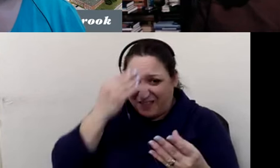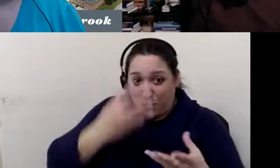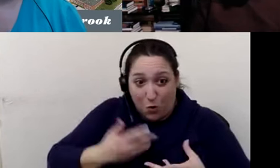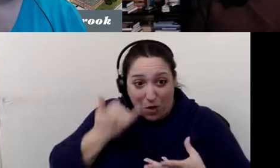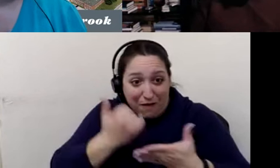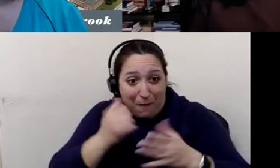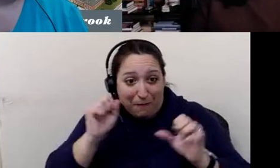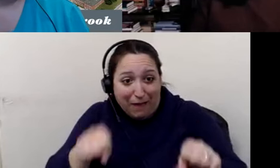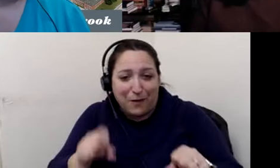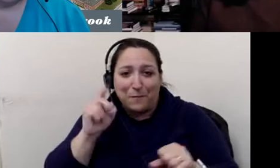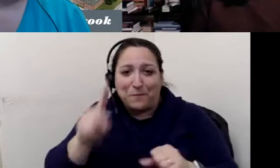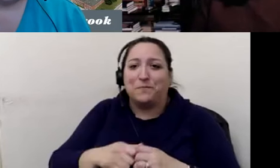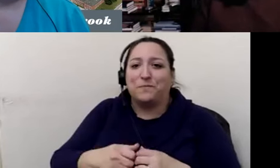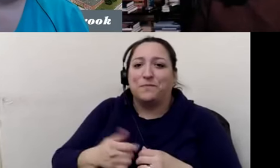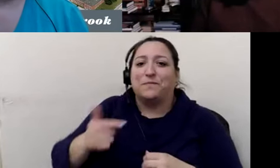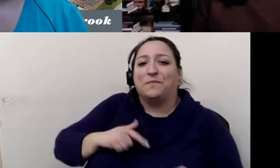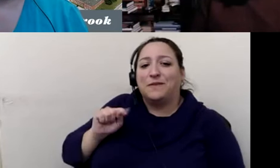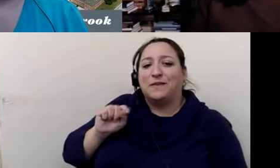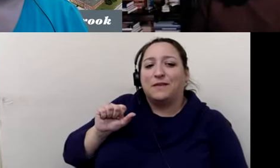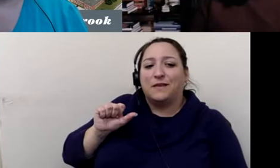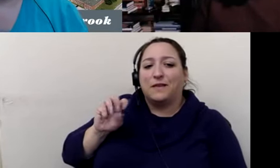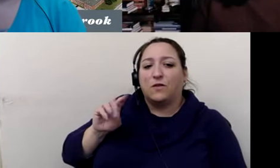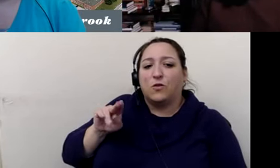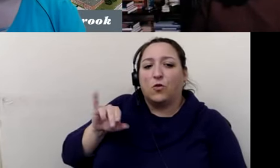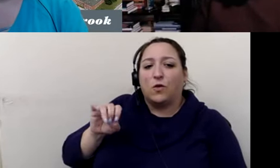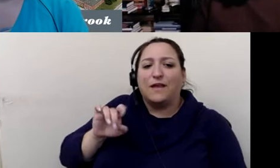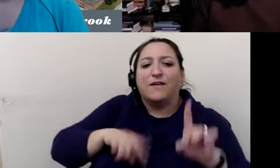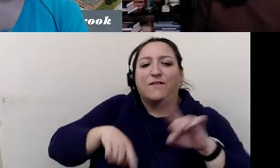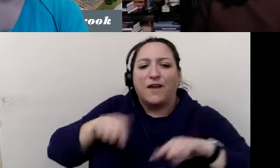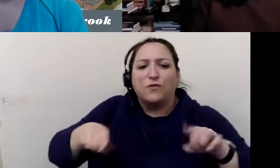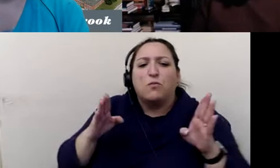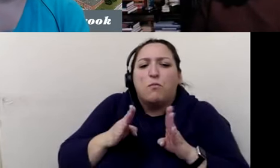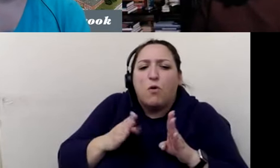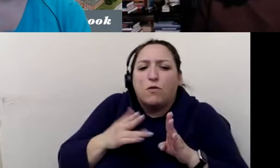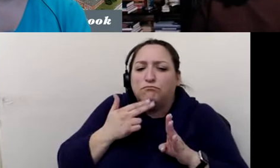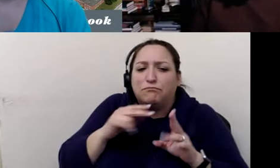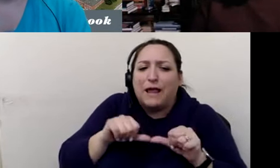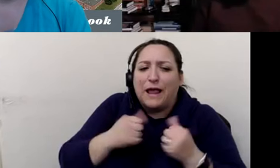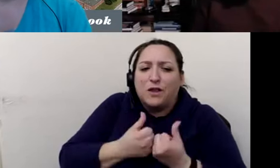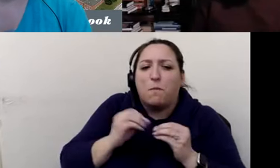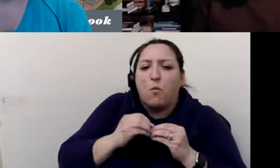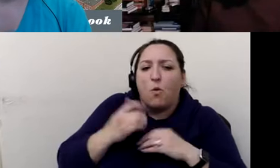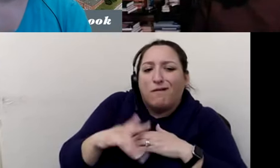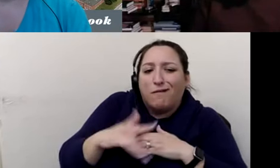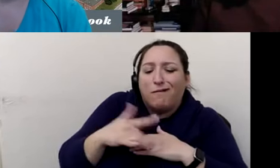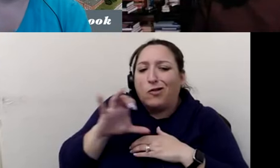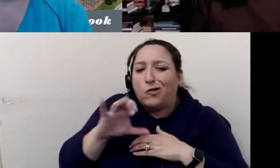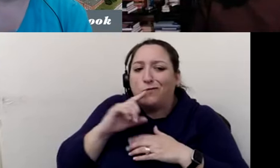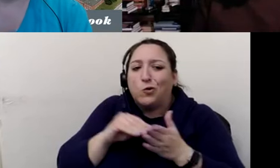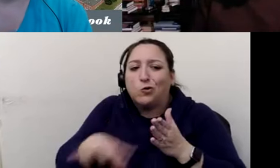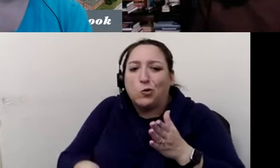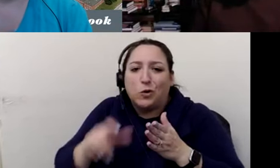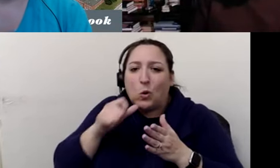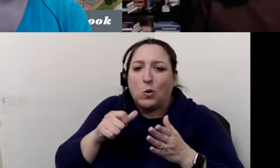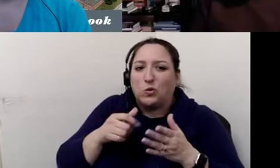help. And I was going to say, there's also various, you know, smaller agencies that might have board vacancies and they're looking for students that may